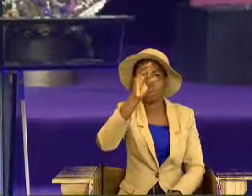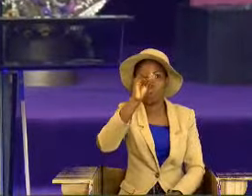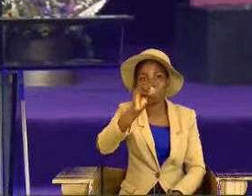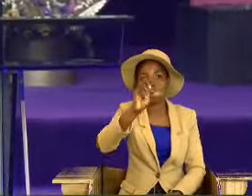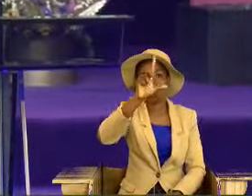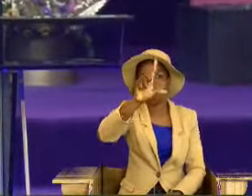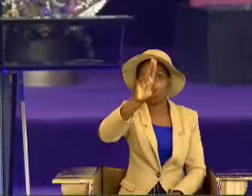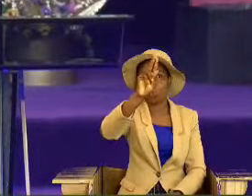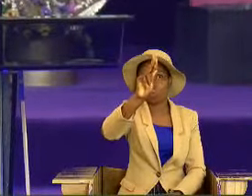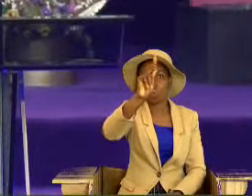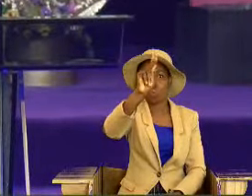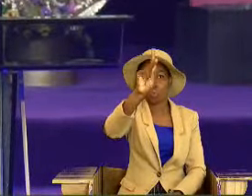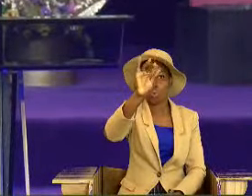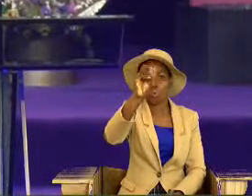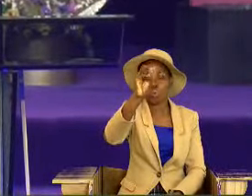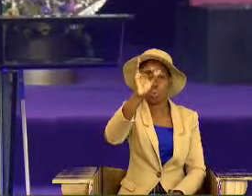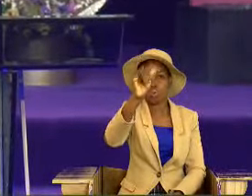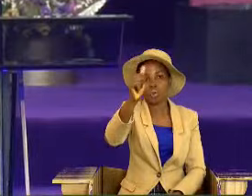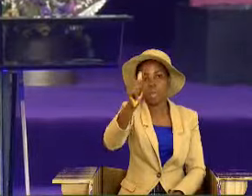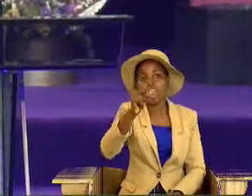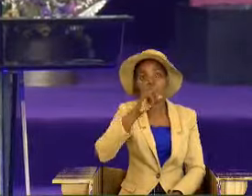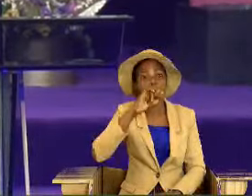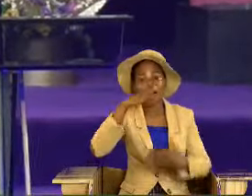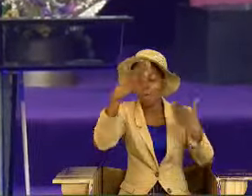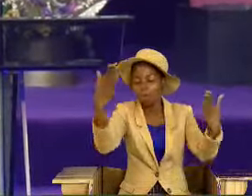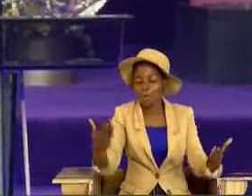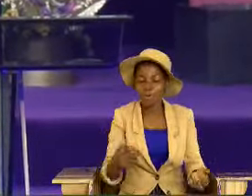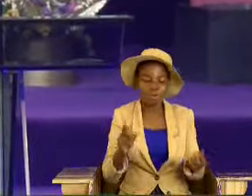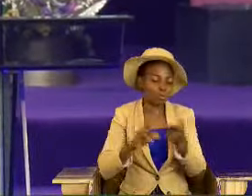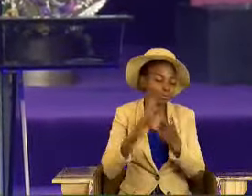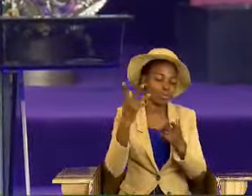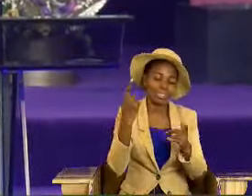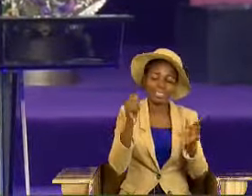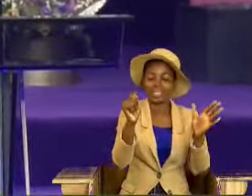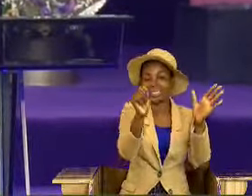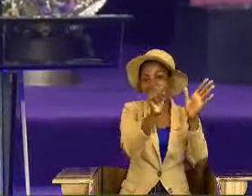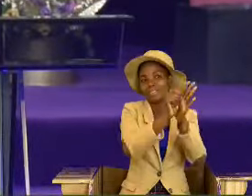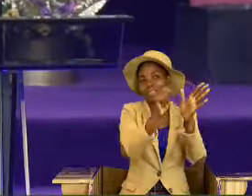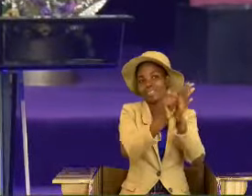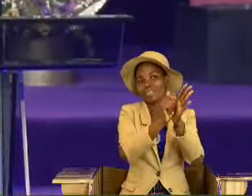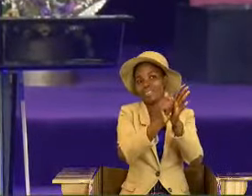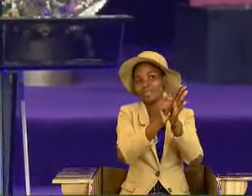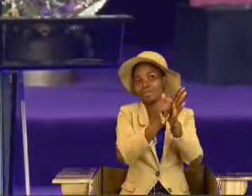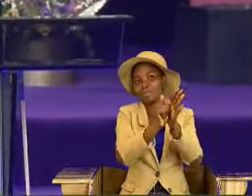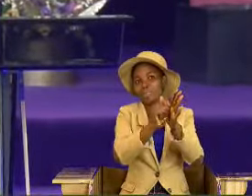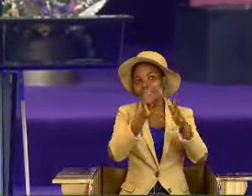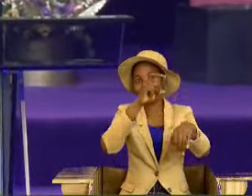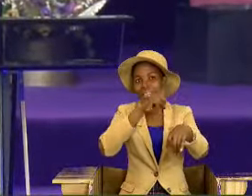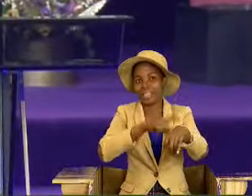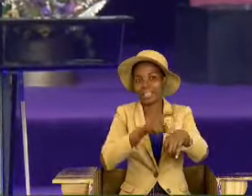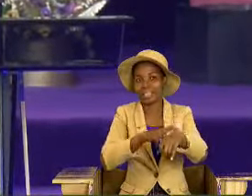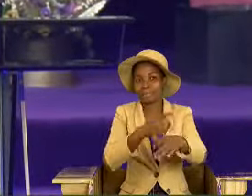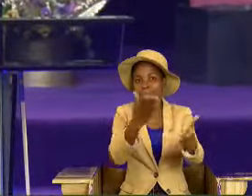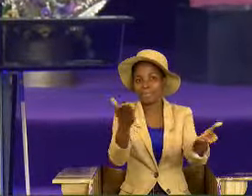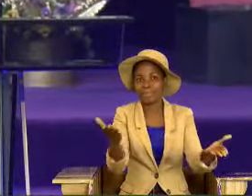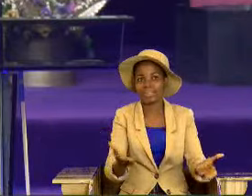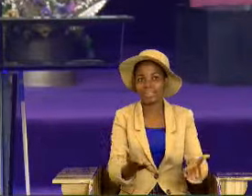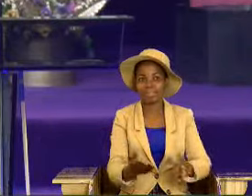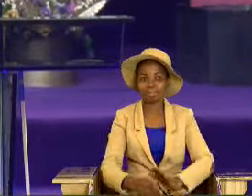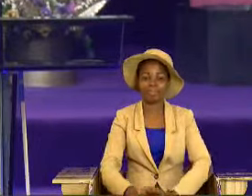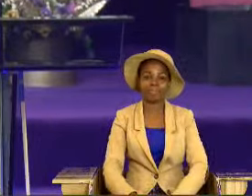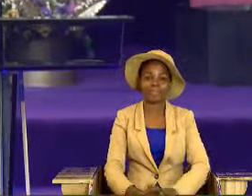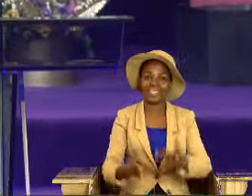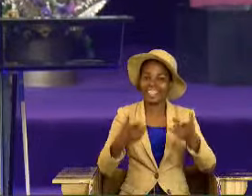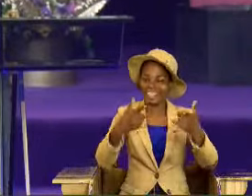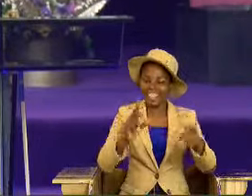warmly welcome to the testimony session of this special mon uh Sunday service let